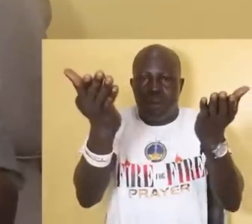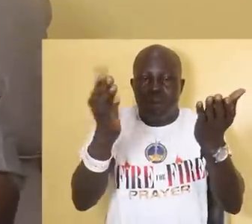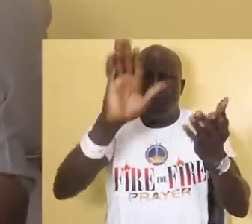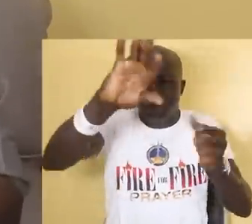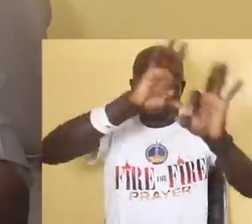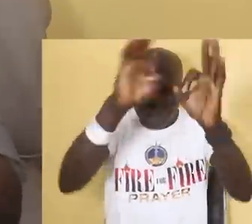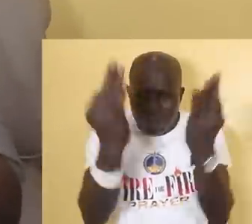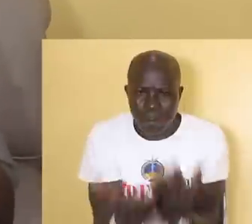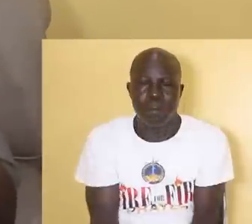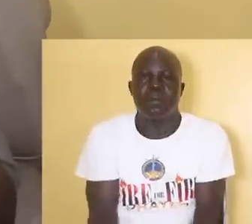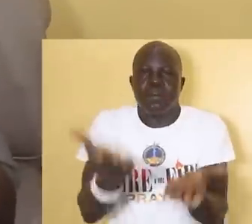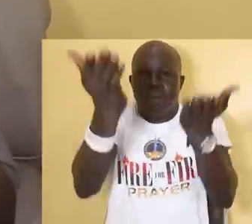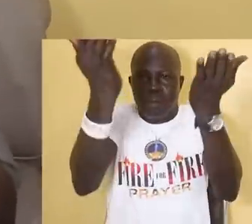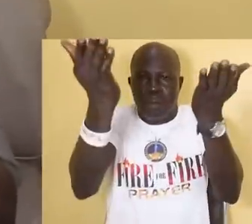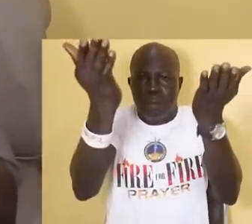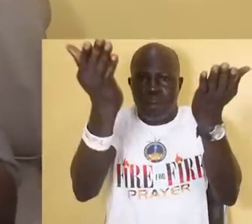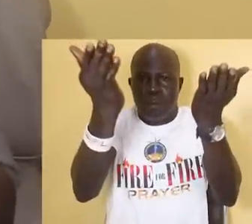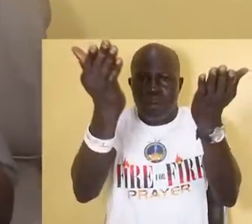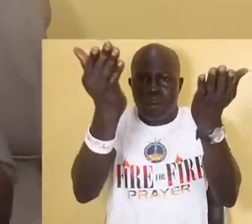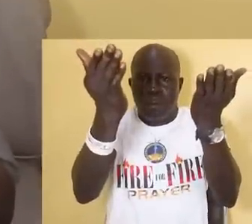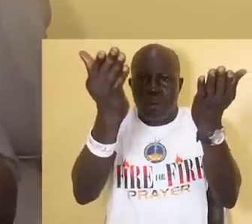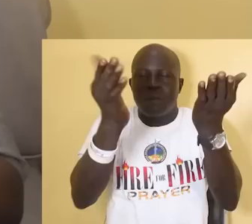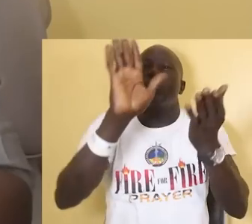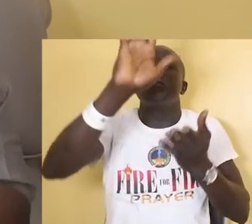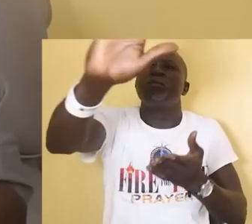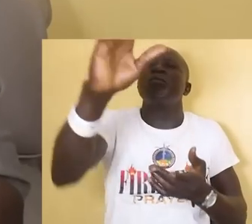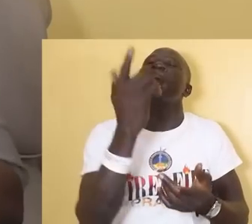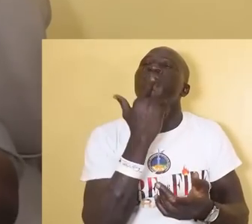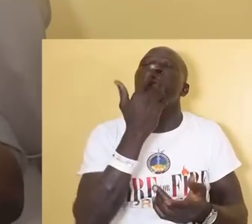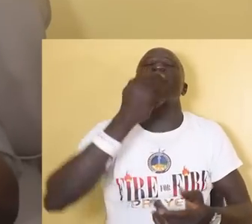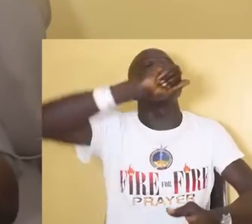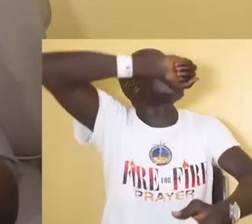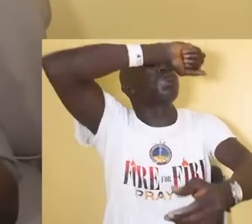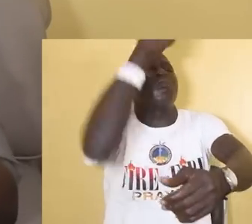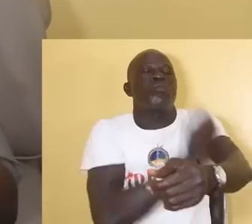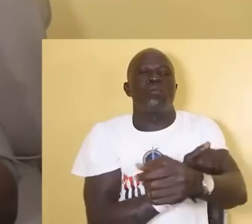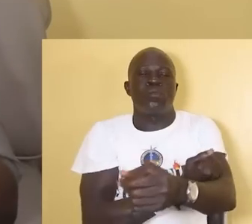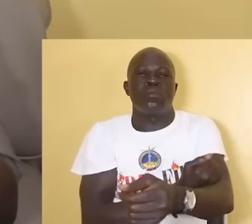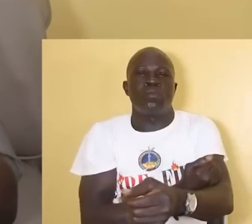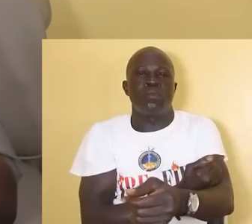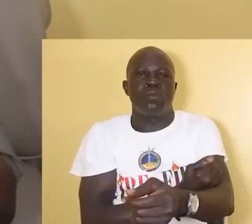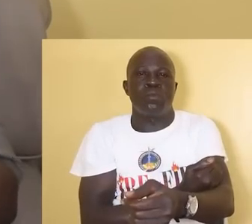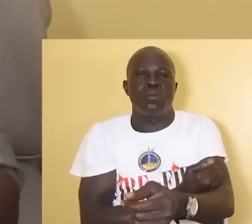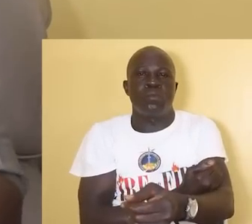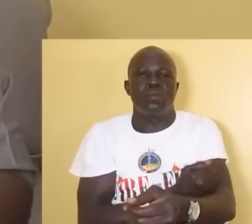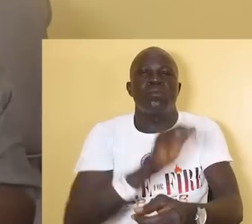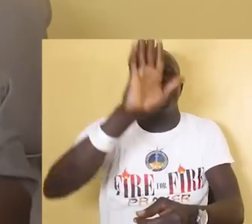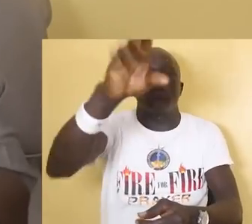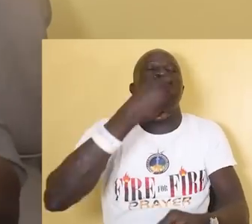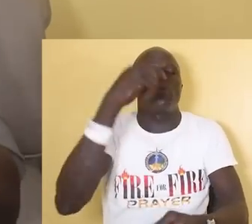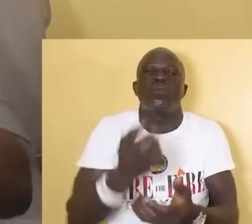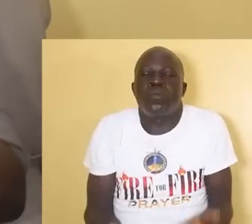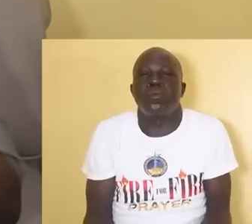will rise. Your family will rise. Enure yo le pase. Amen. You make decree. Enure